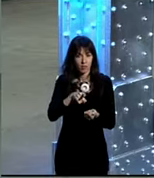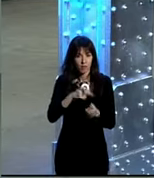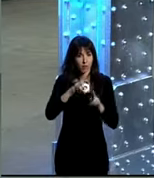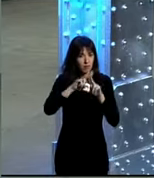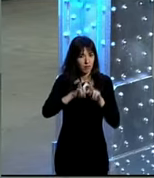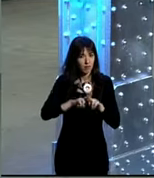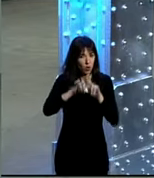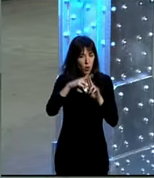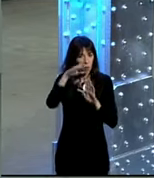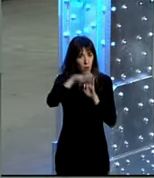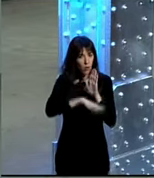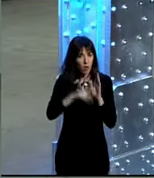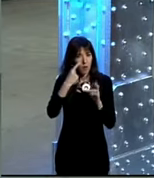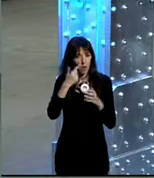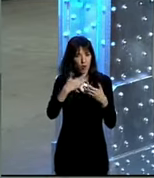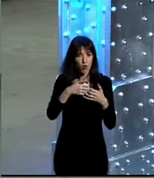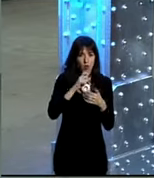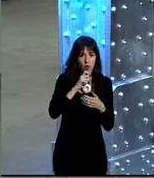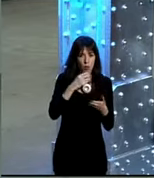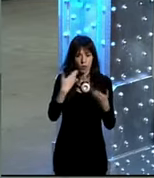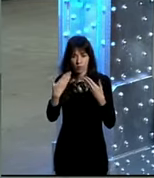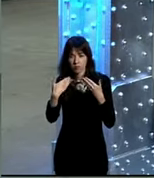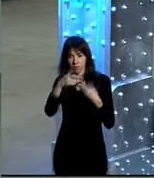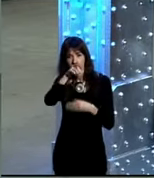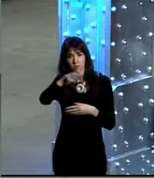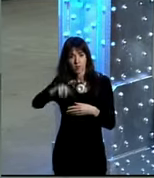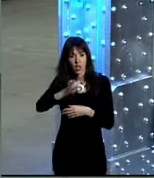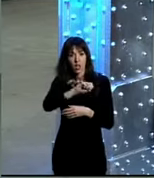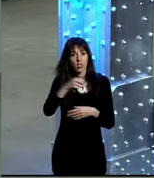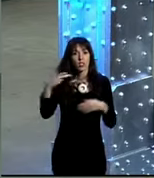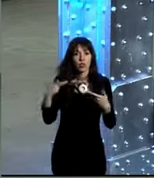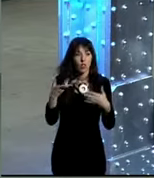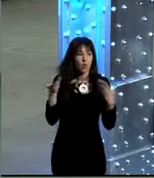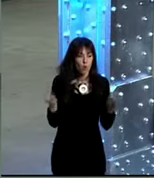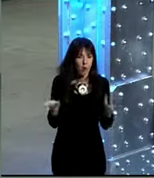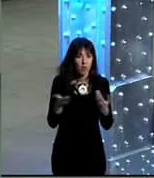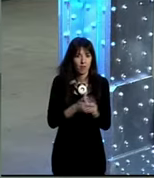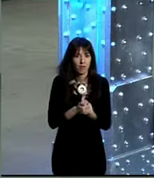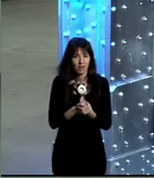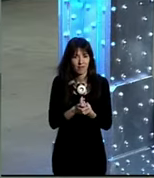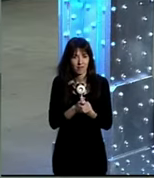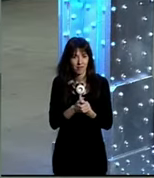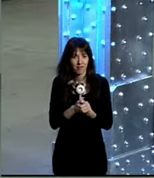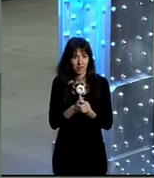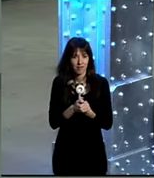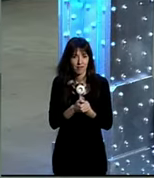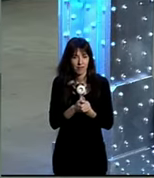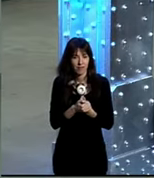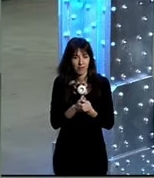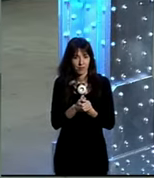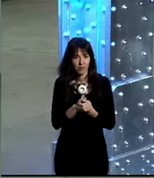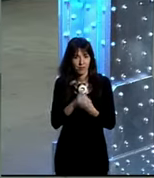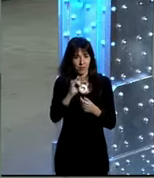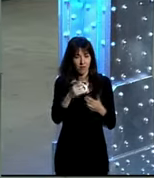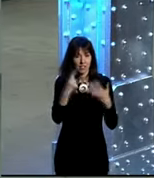people who'd been living there for a while, and the end result was that we had 6 caches spread out in different places of importance. This was actually one of